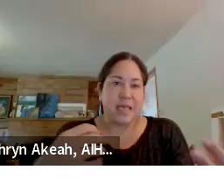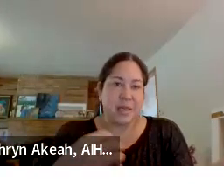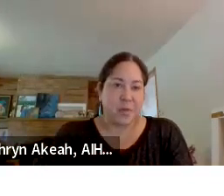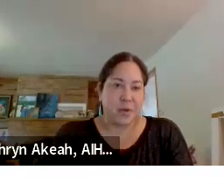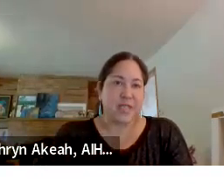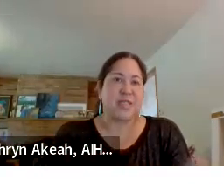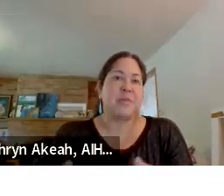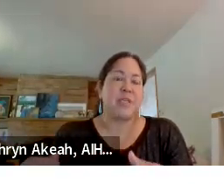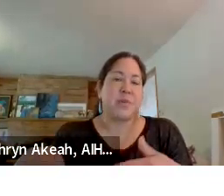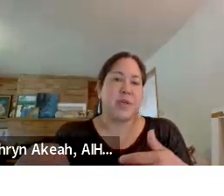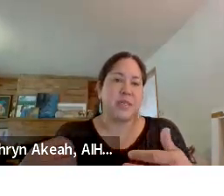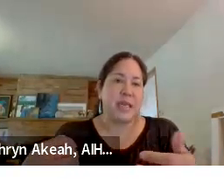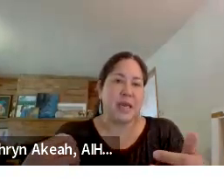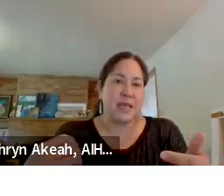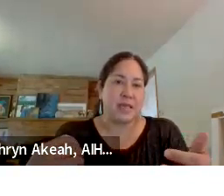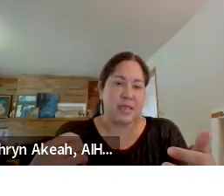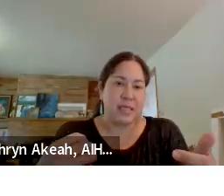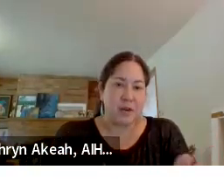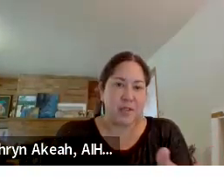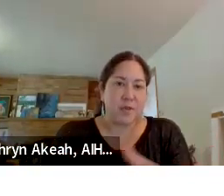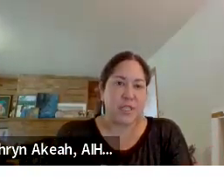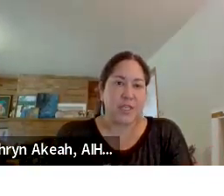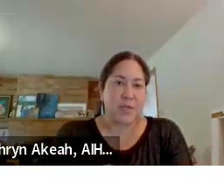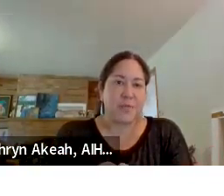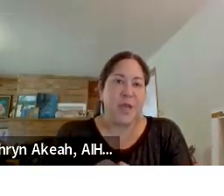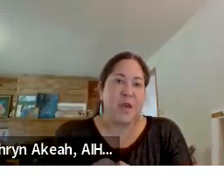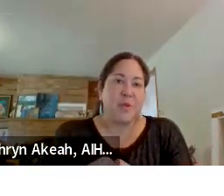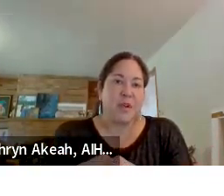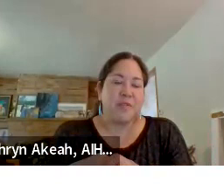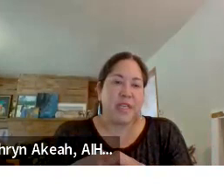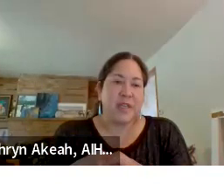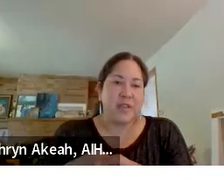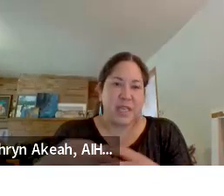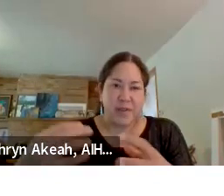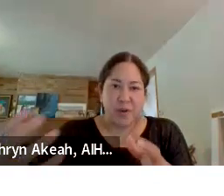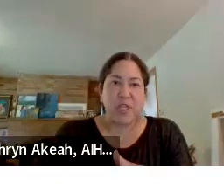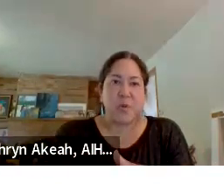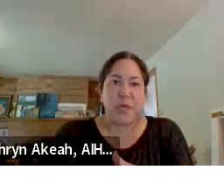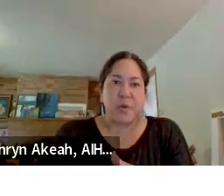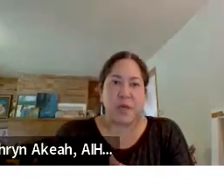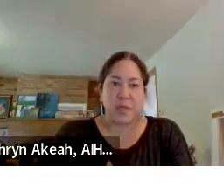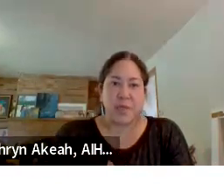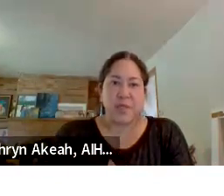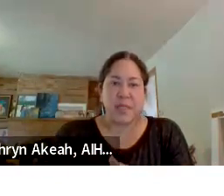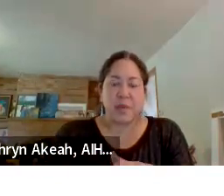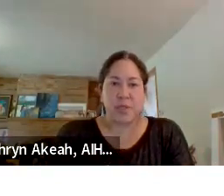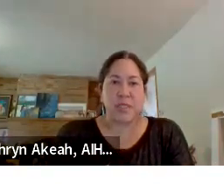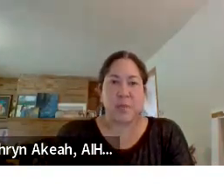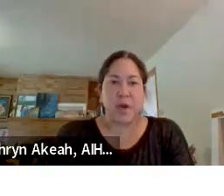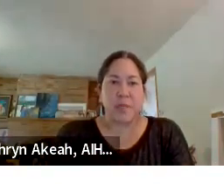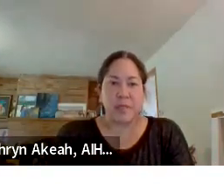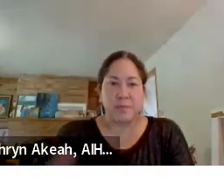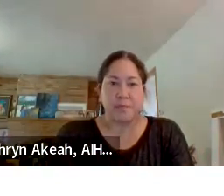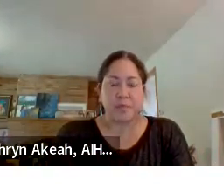and things like the Mobile Crisis Team Response and the DCR Association, we are finding that there's kind of a crunch point with hospitals and